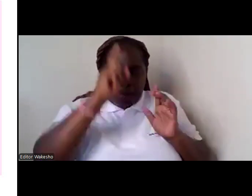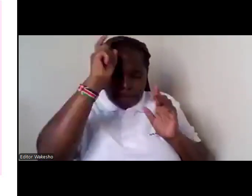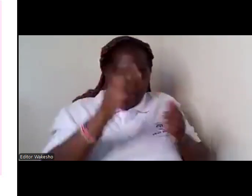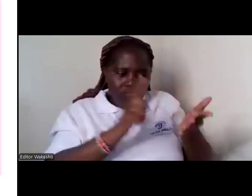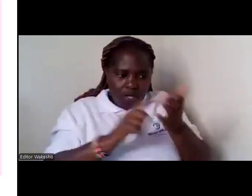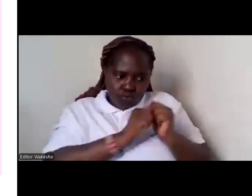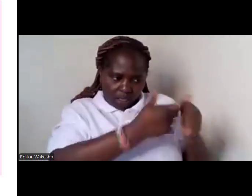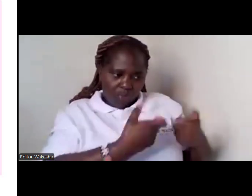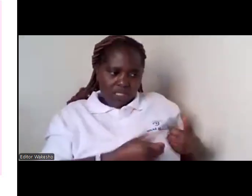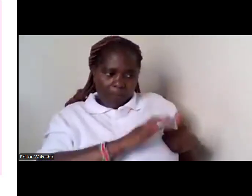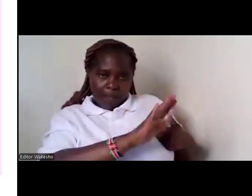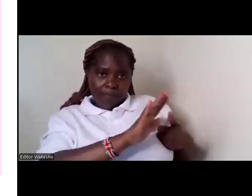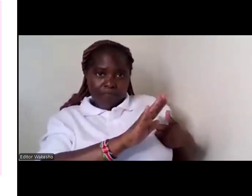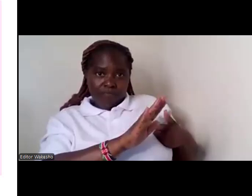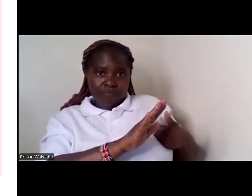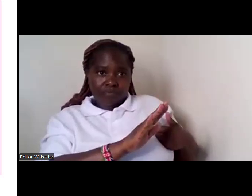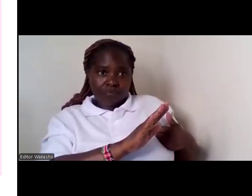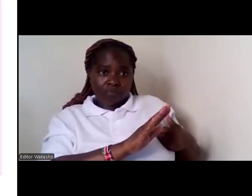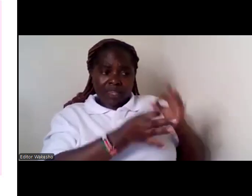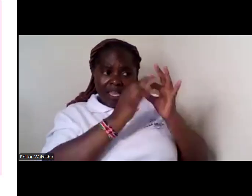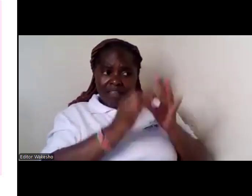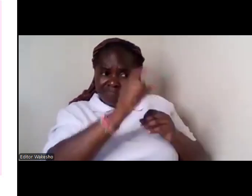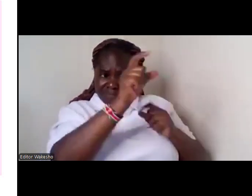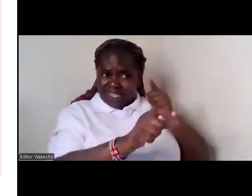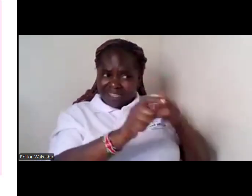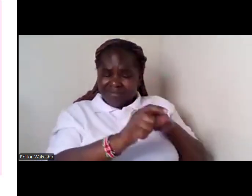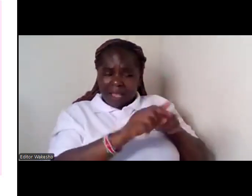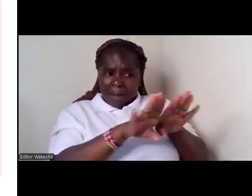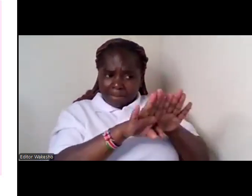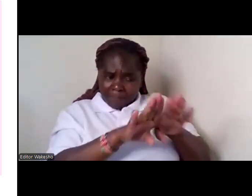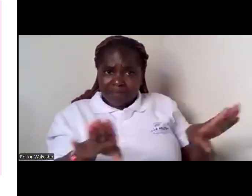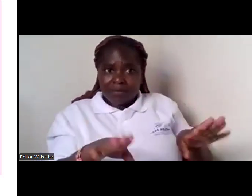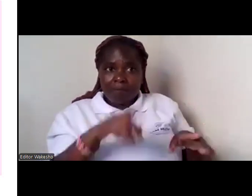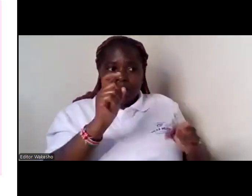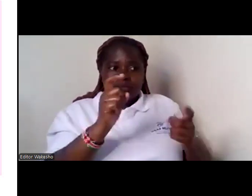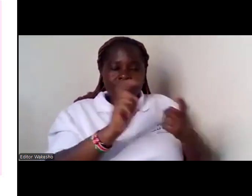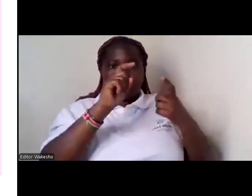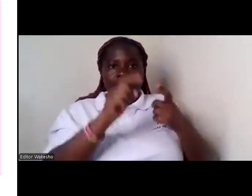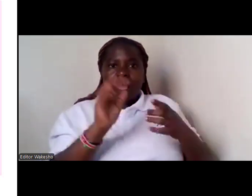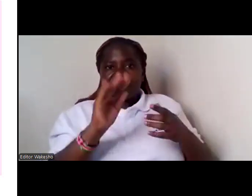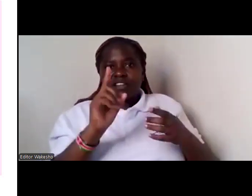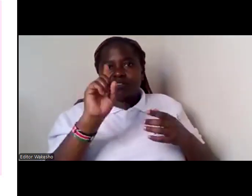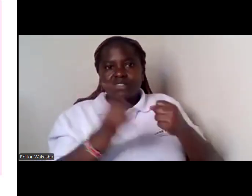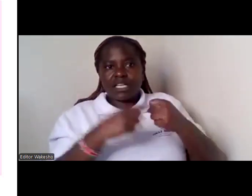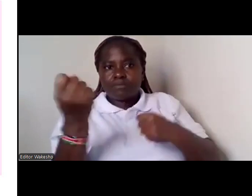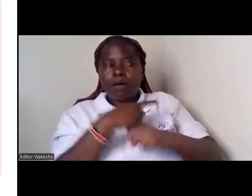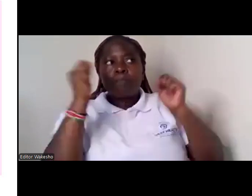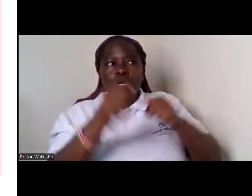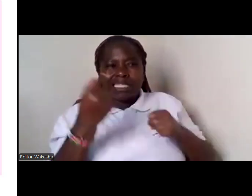One thing we usually, after a patient has had a vasectomy, we test them after 6 months to make sure that it has completely